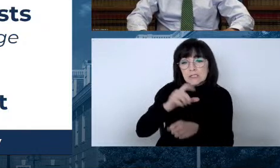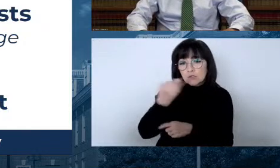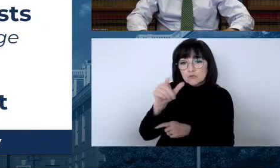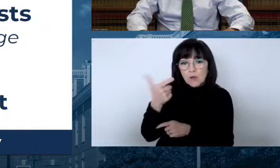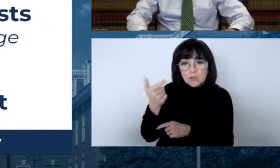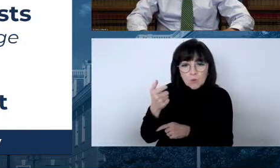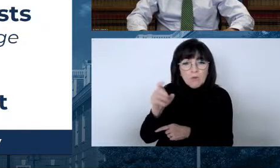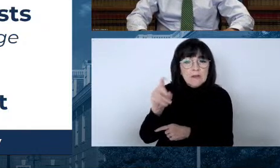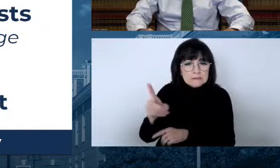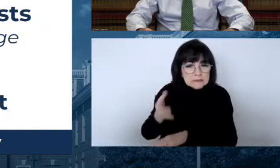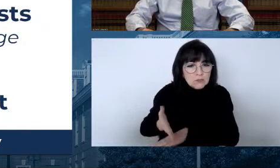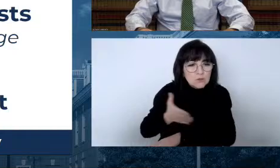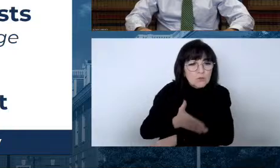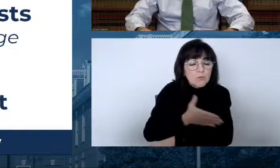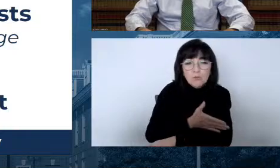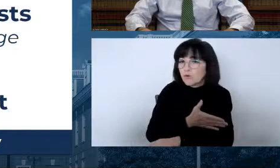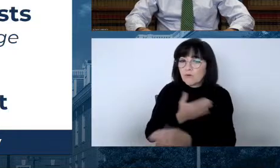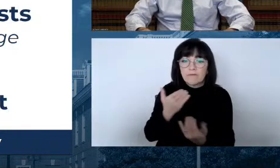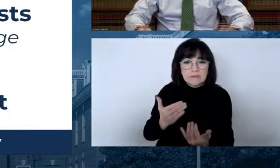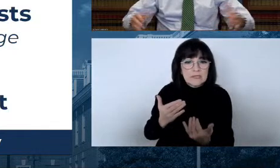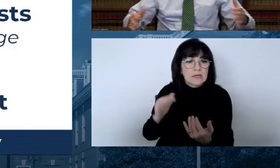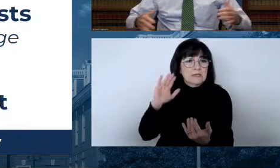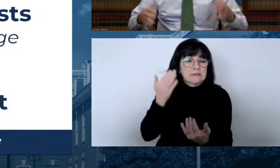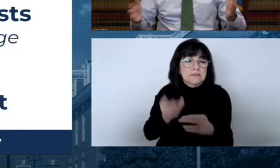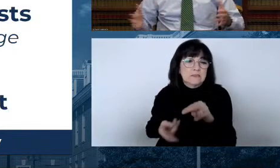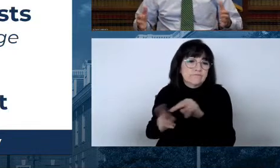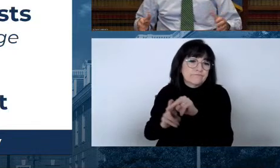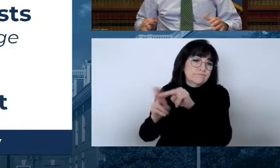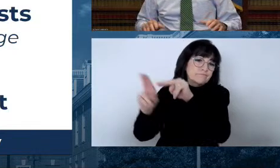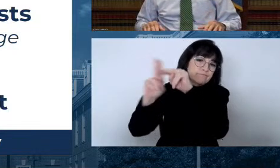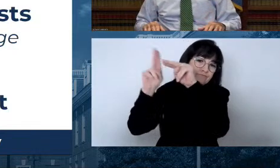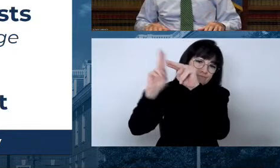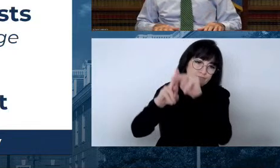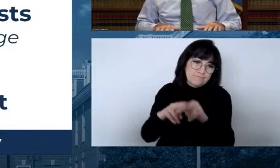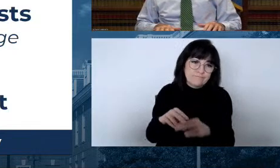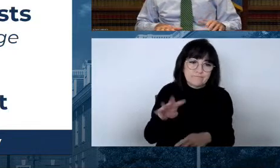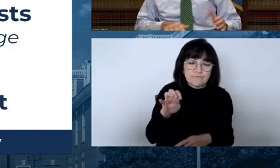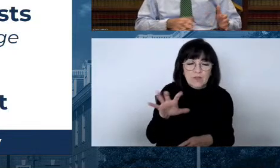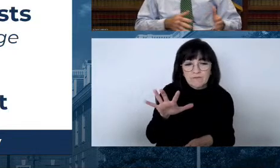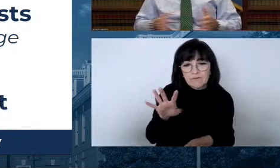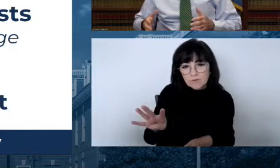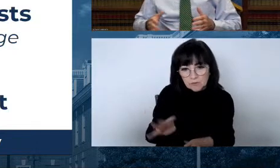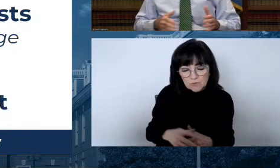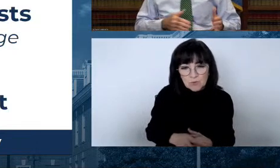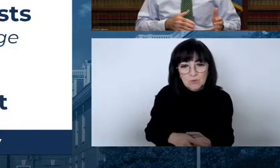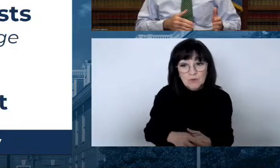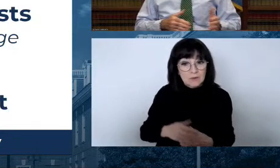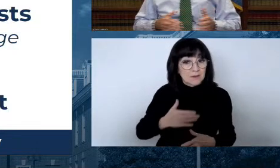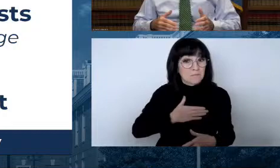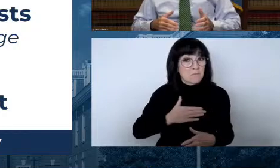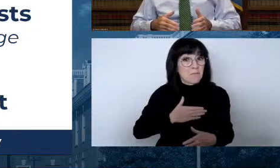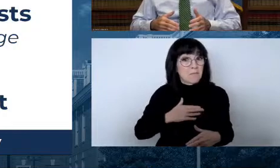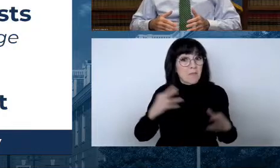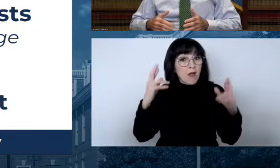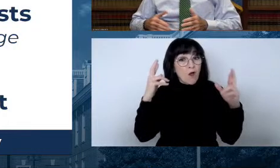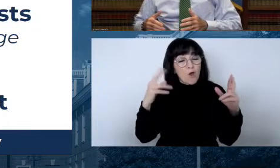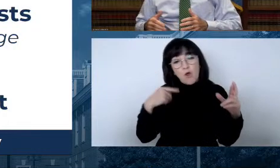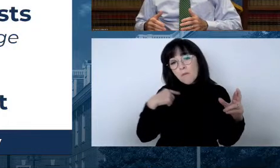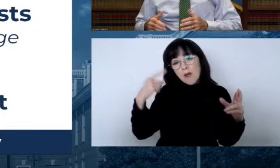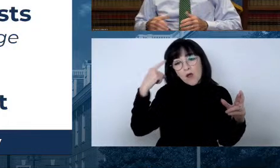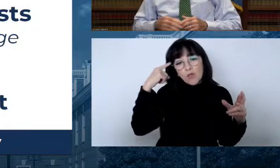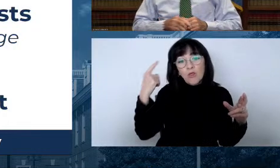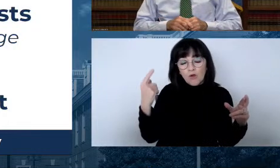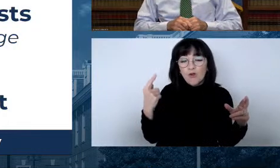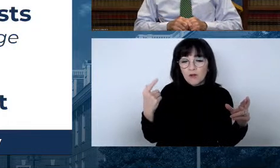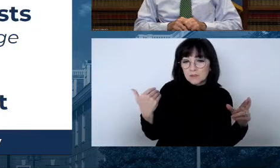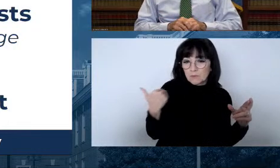hospitalizations that we'll see then. My hope, as you've been hearing me say for some time, was that we would peak